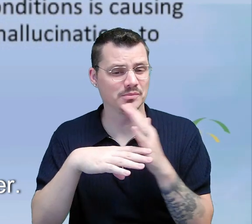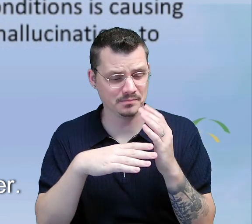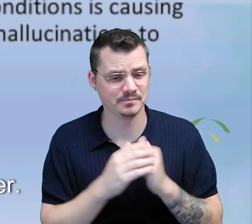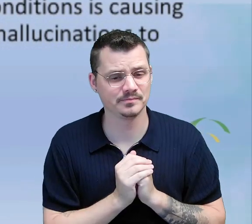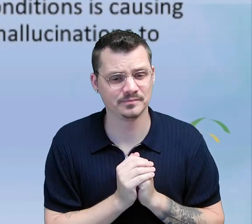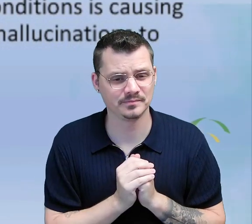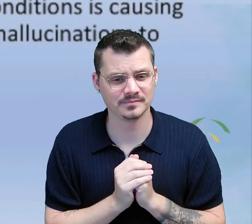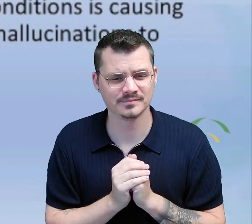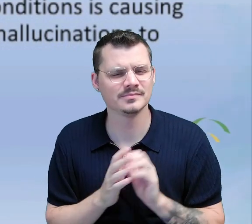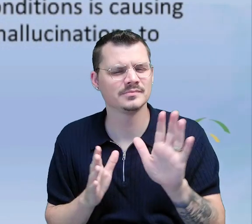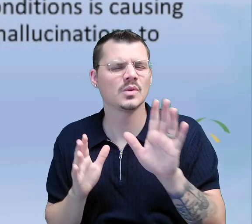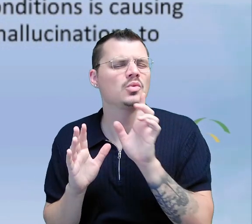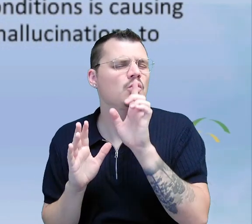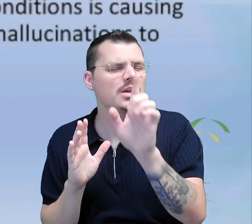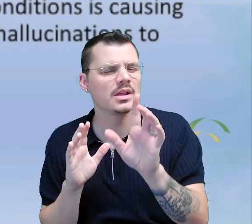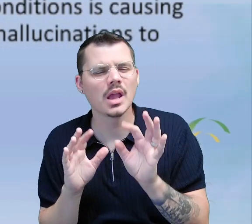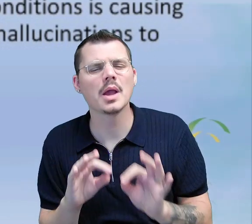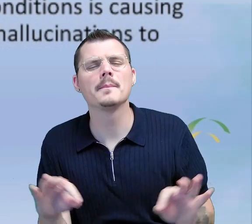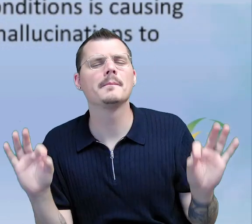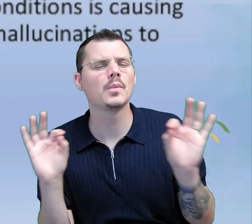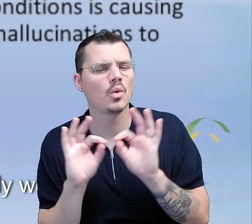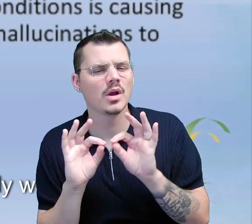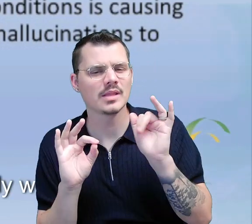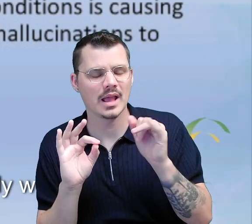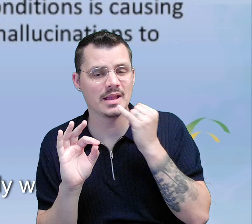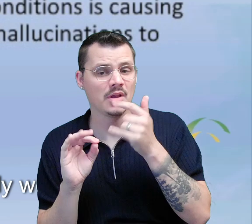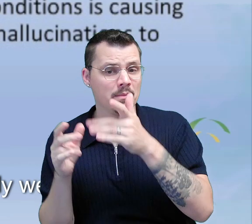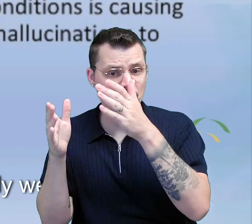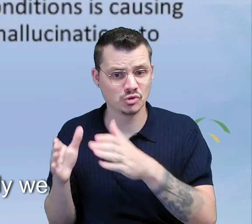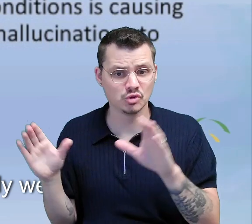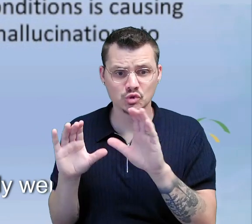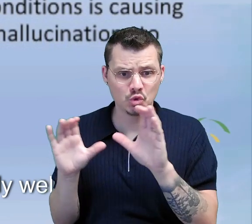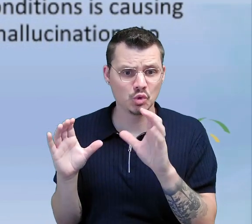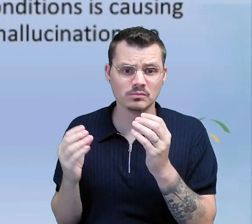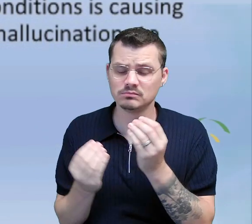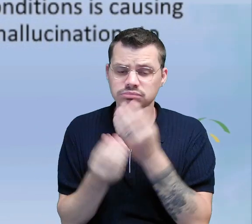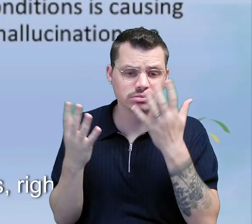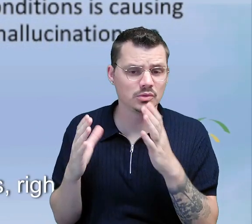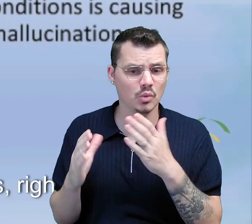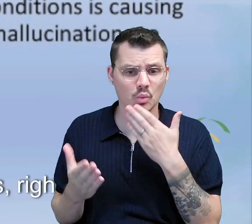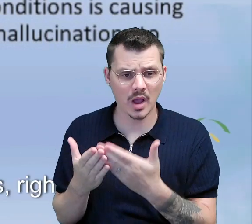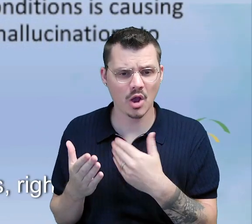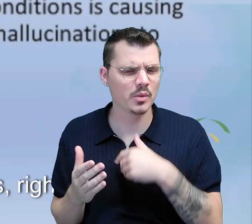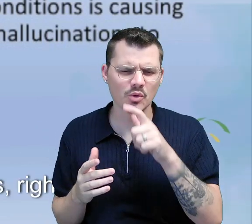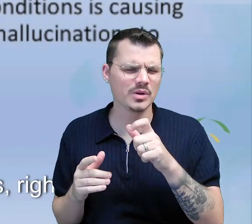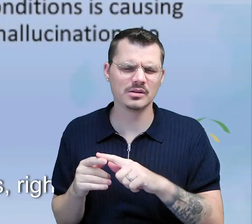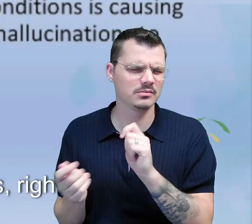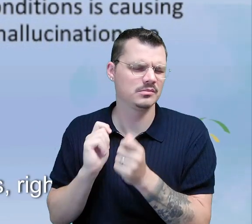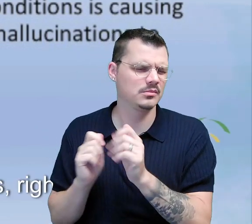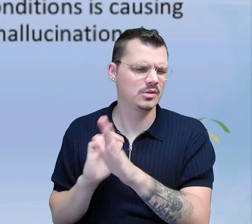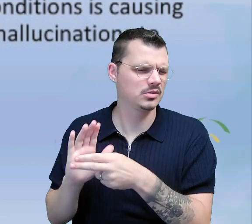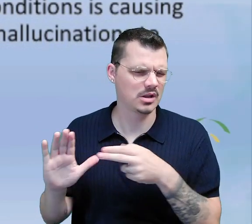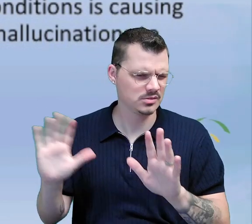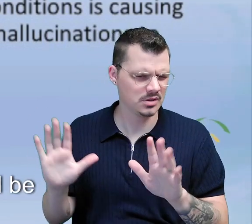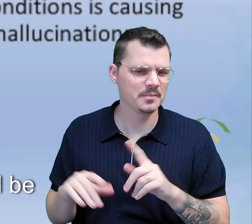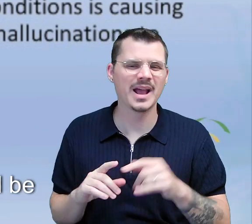spectrum disorder. Really important that, if a person's doing beautifully well, we don't need to fool with their diagnoses,